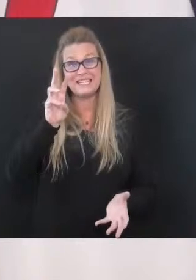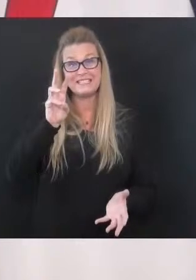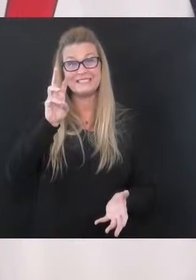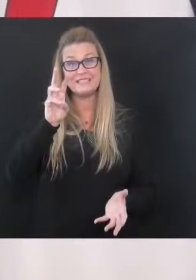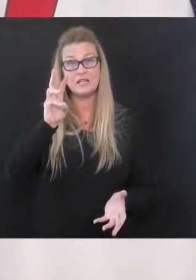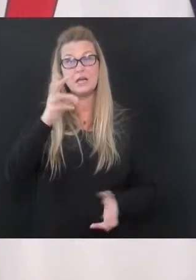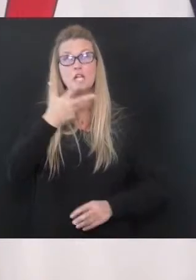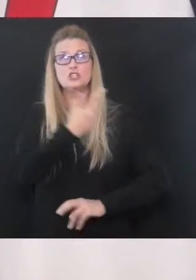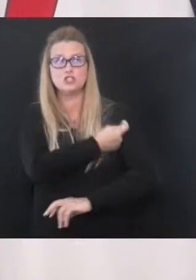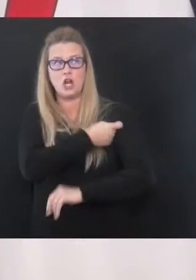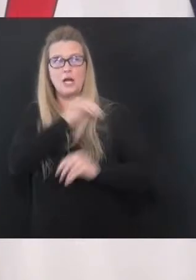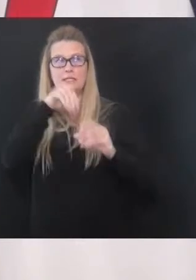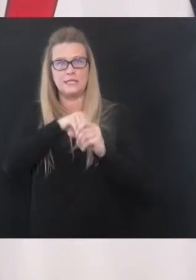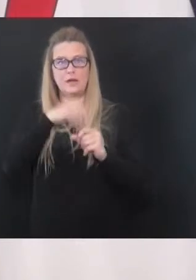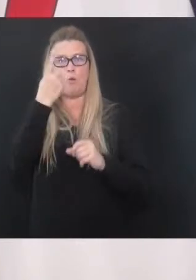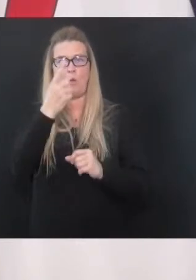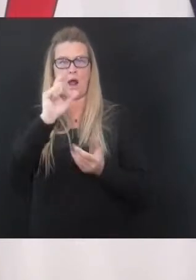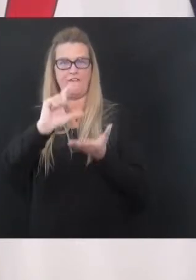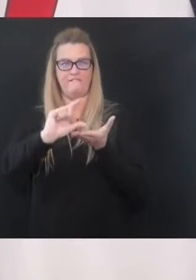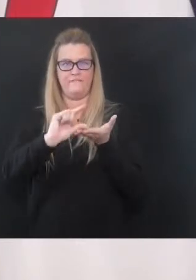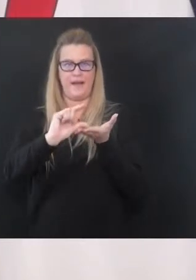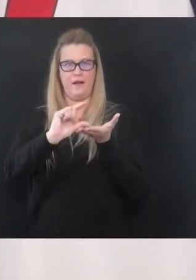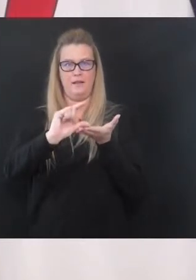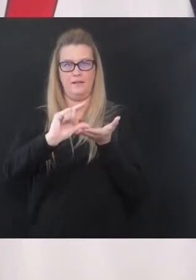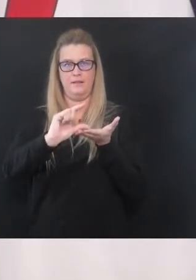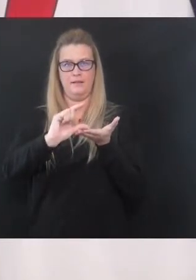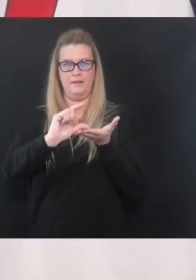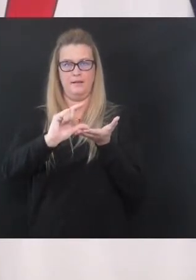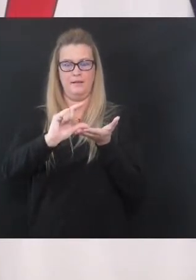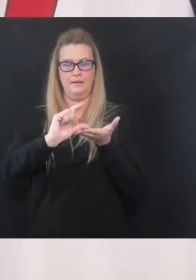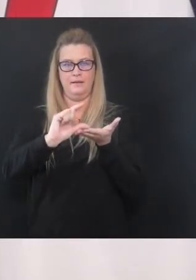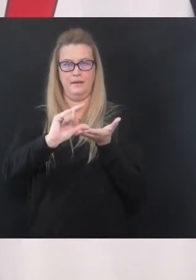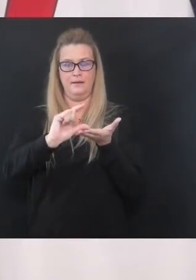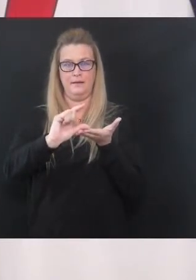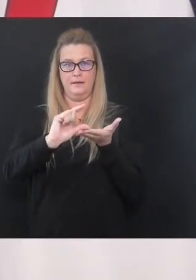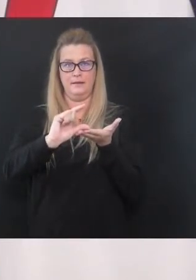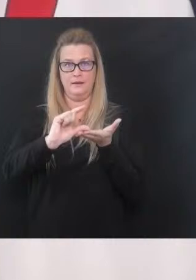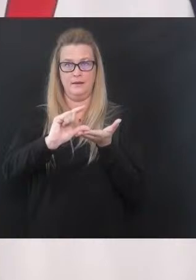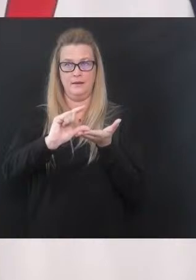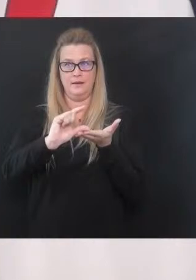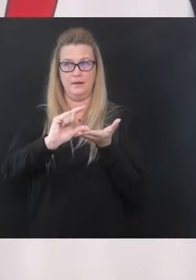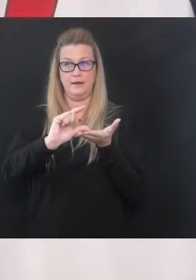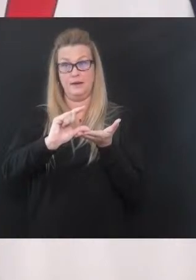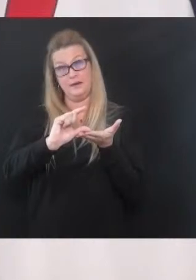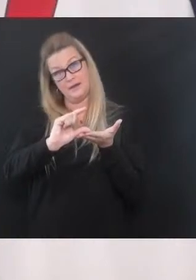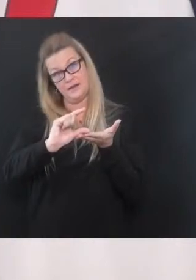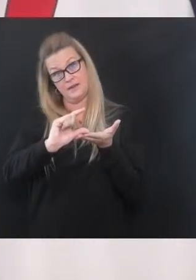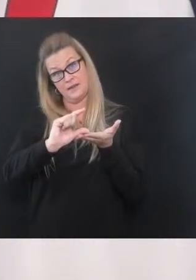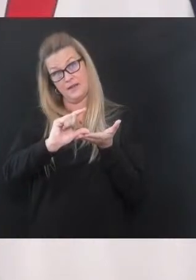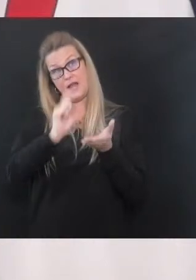vial, you know, and all of a sudden a hospital